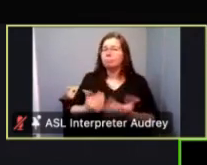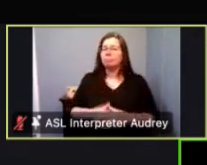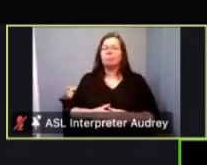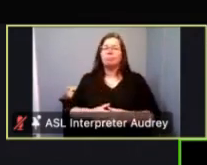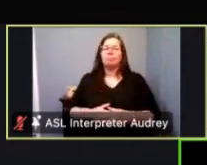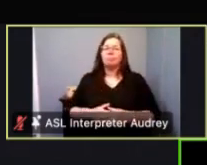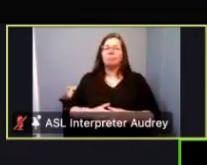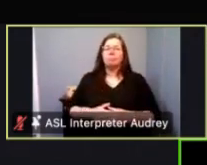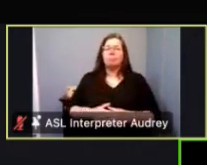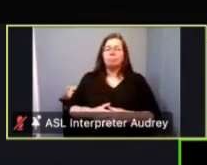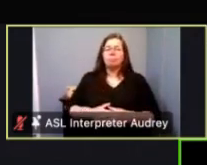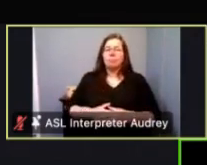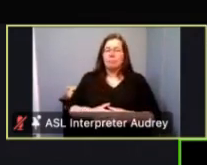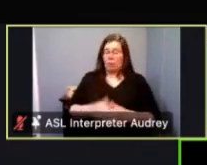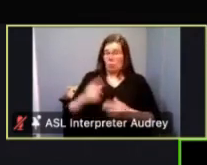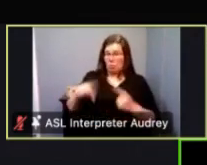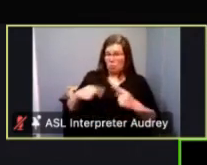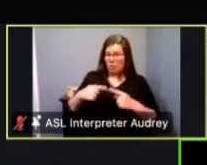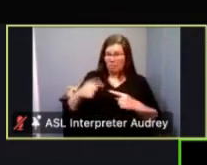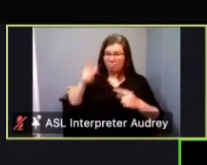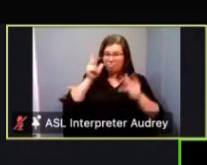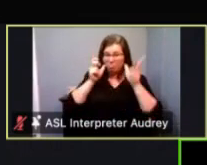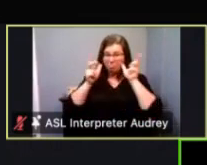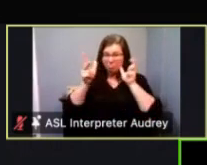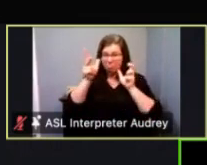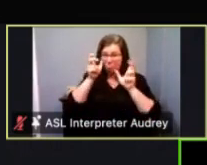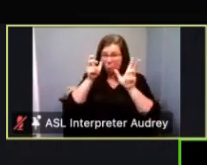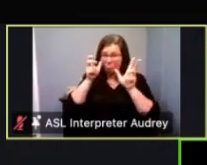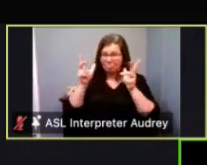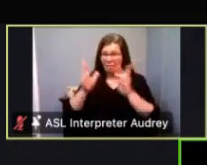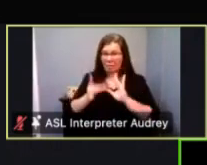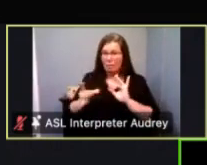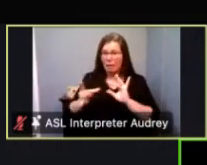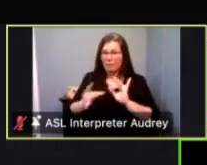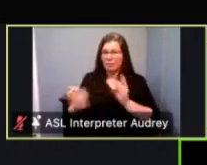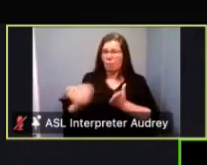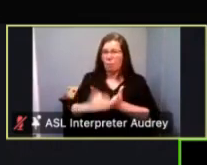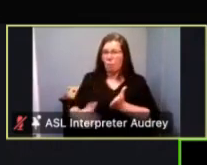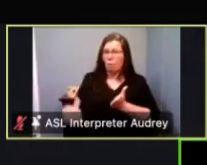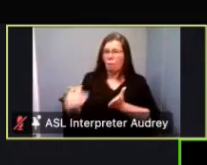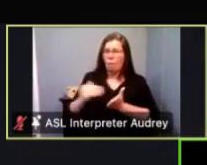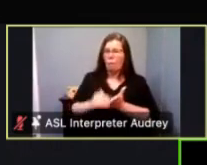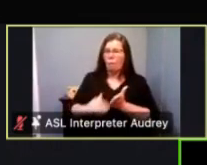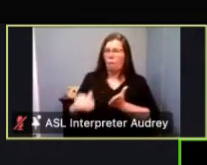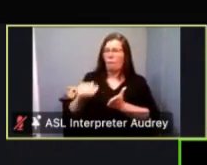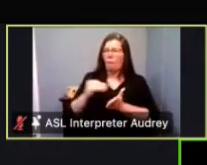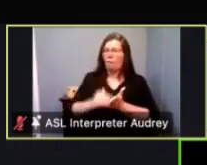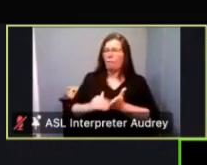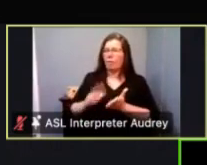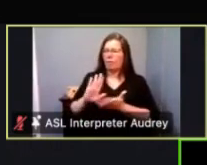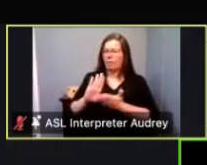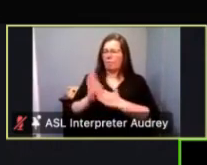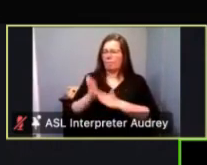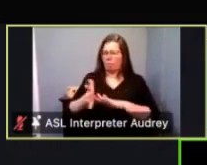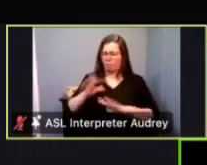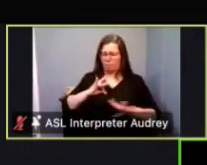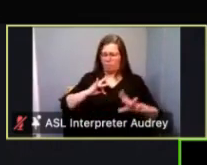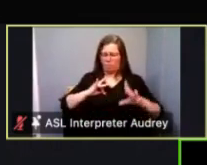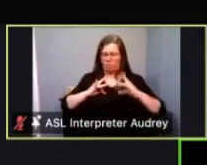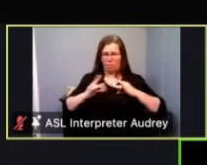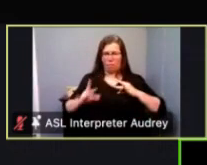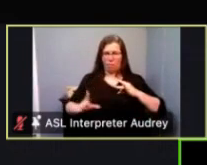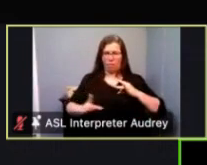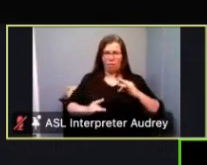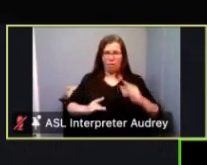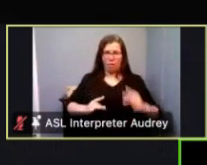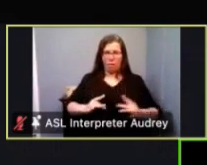And when you hear these messages enough, it's hard to resist not turning them inward. And that's where internalized ableism comes